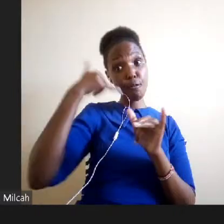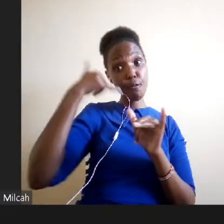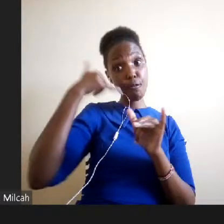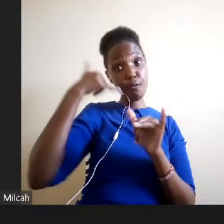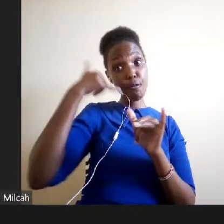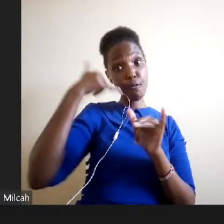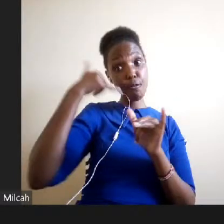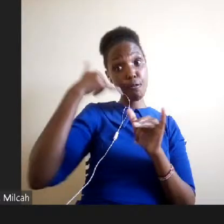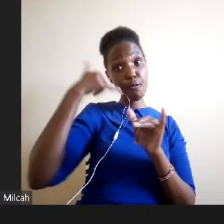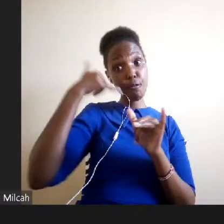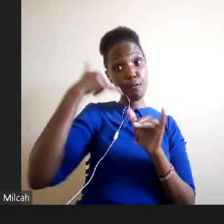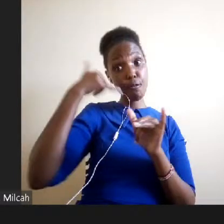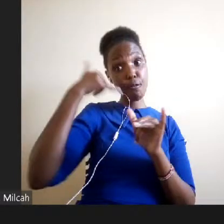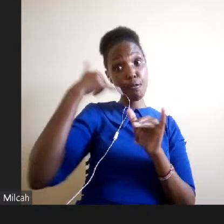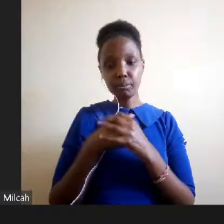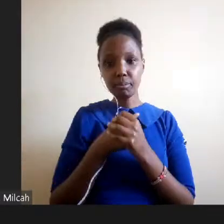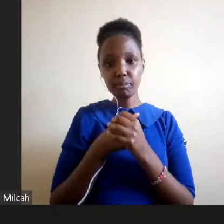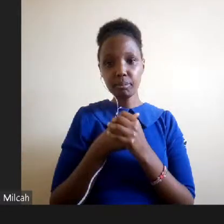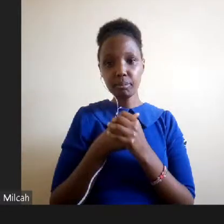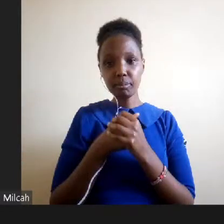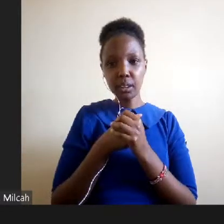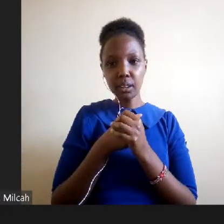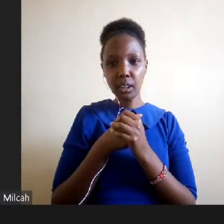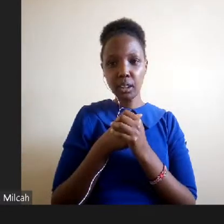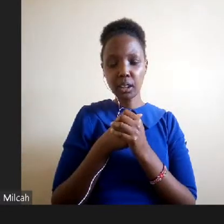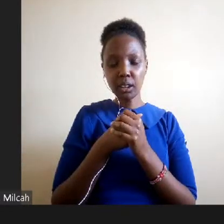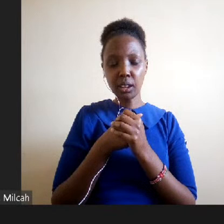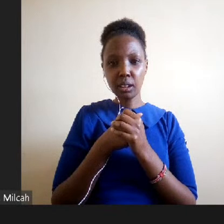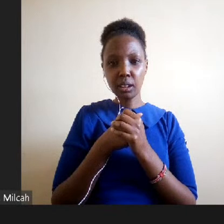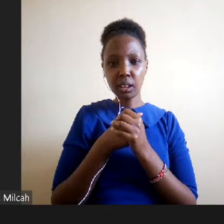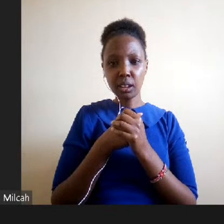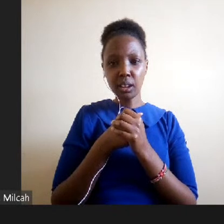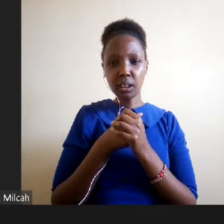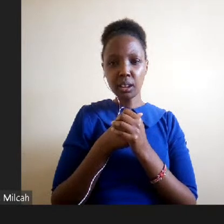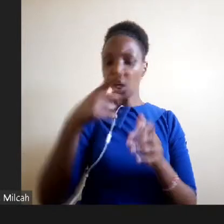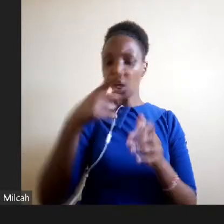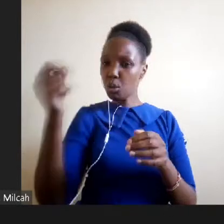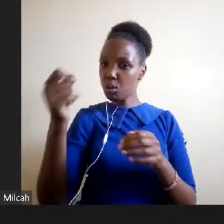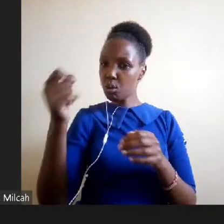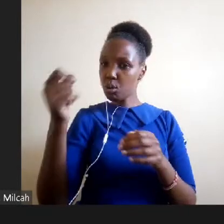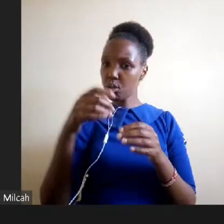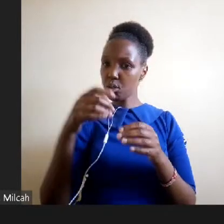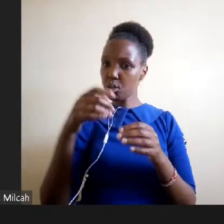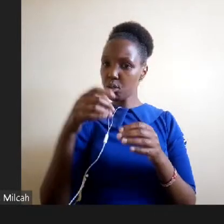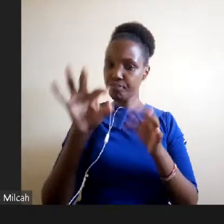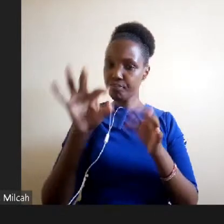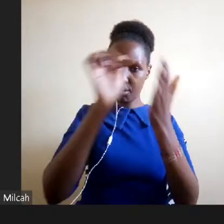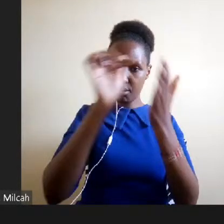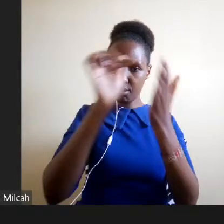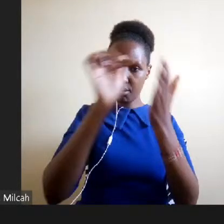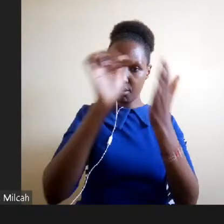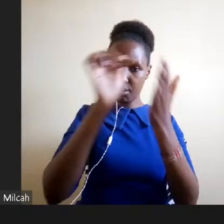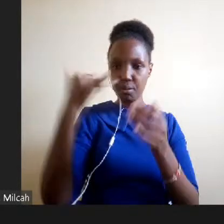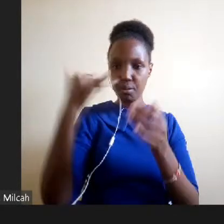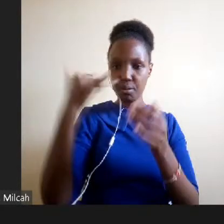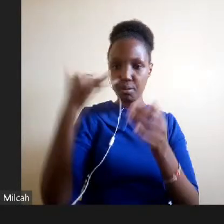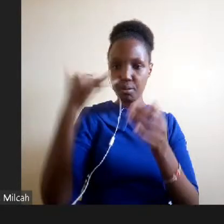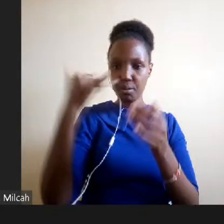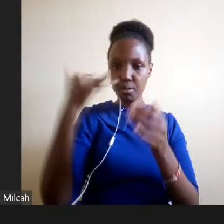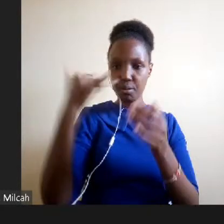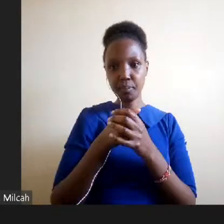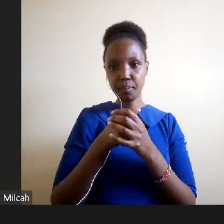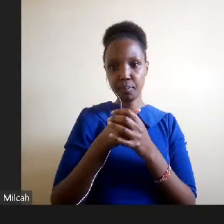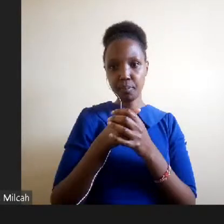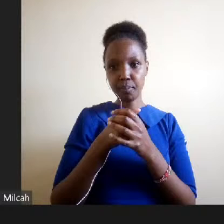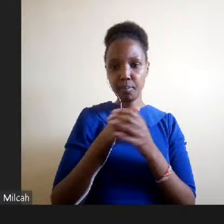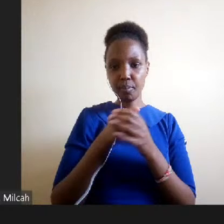is under the settings. It is under your. You go to your settings on your YouTube account, and then go to the very, very bottom. You